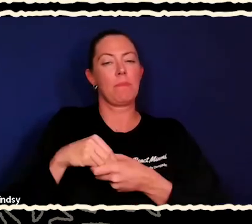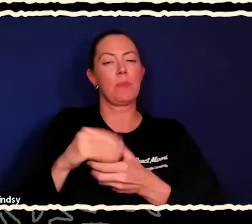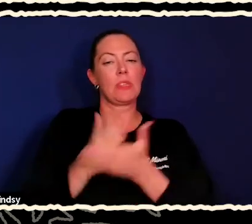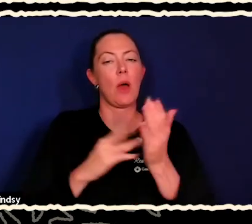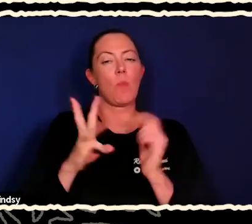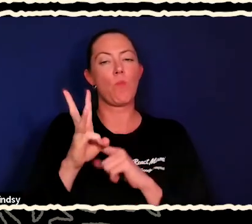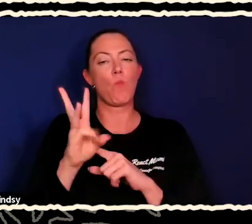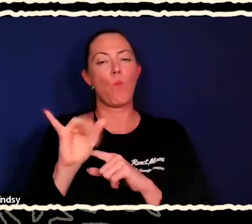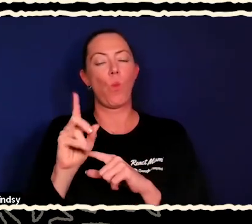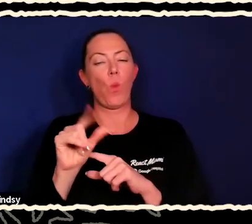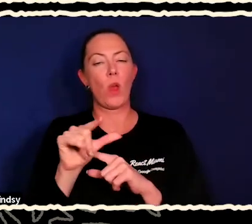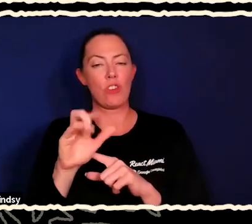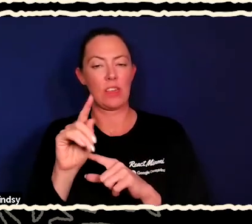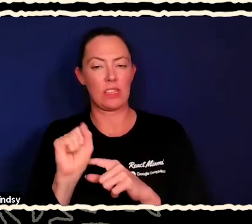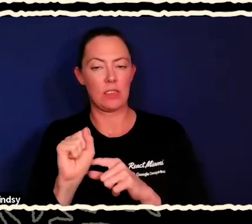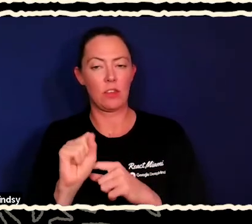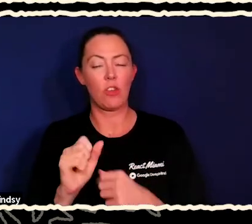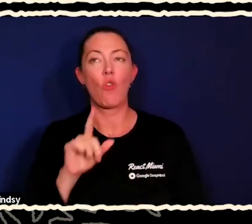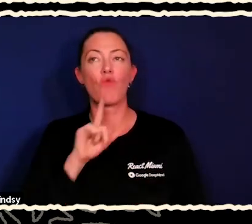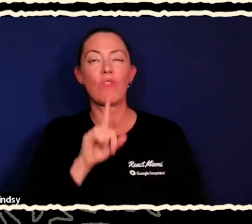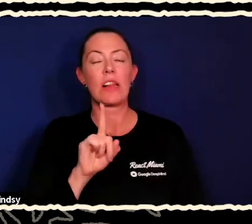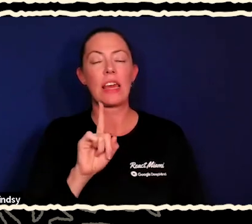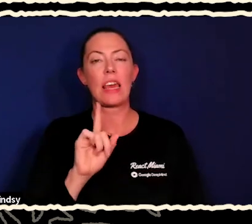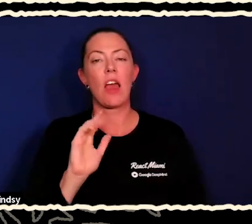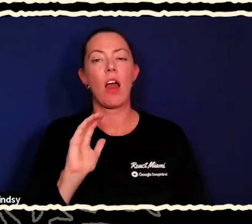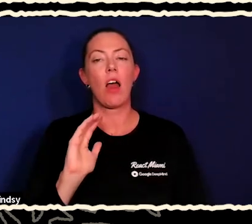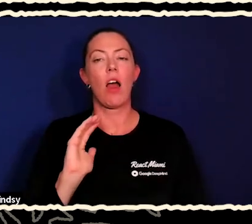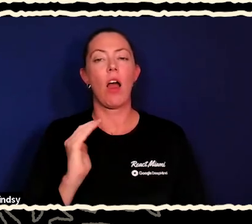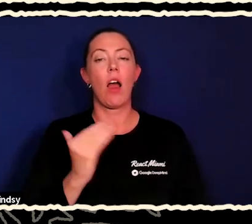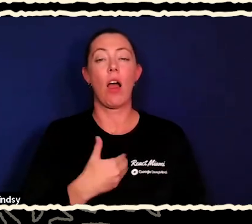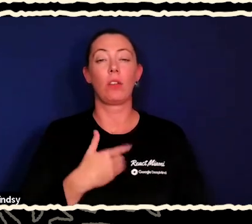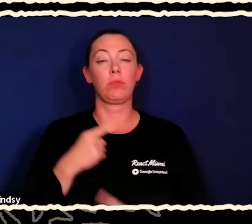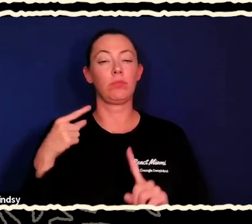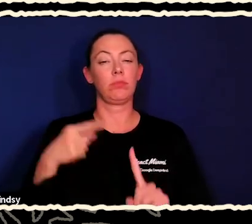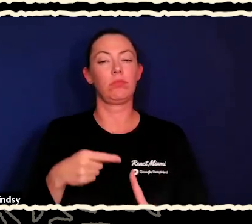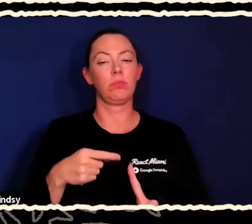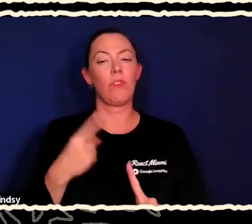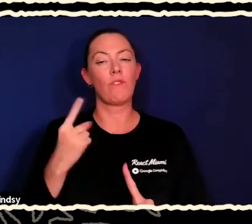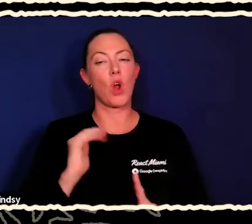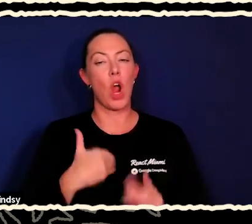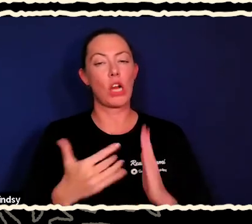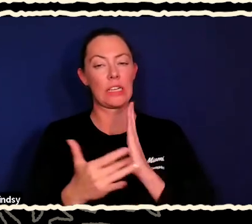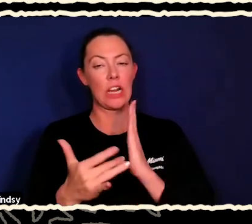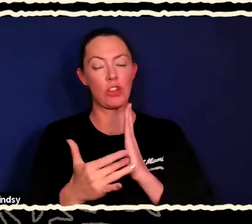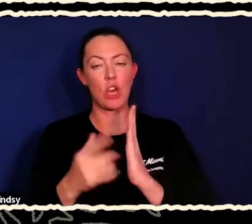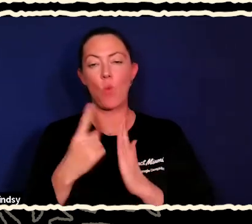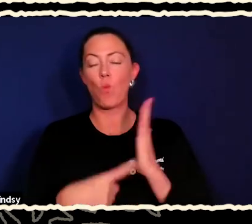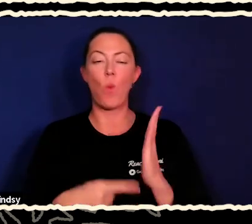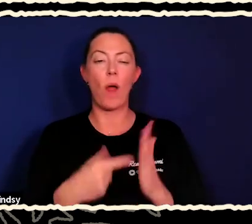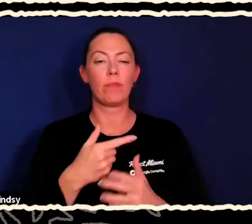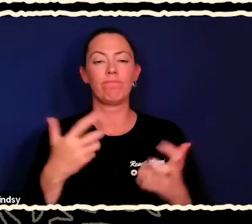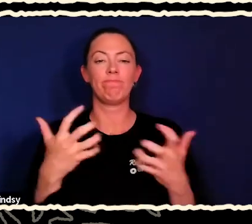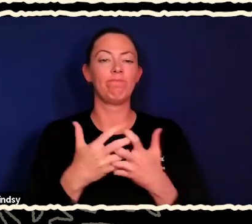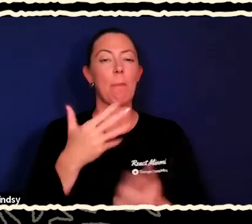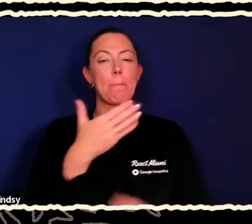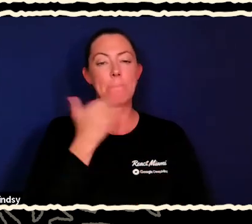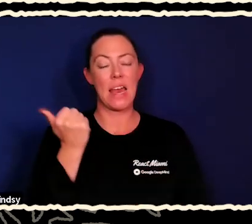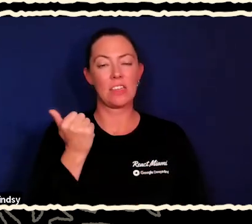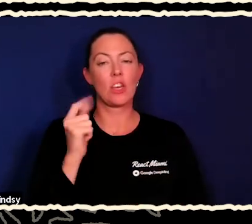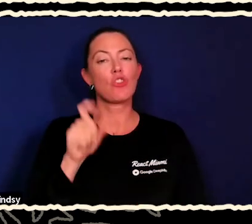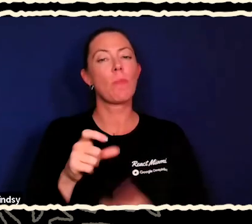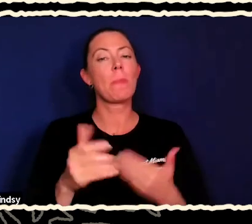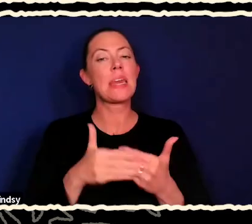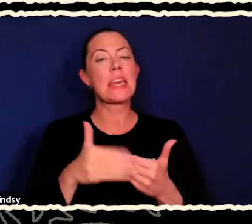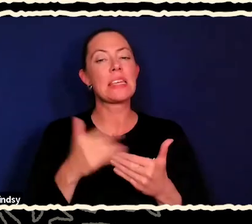for us, the real fitness function for our technology decisions was this. It should be legible to humans, and it